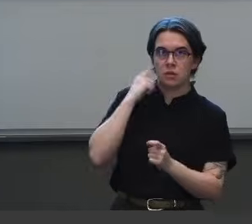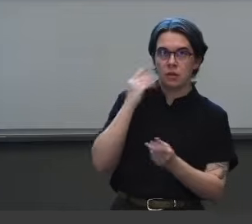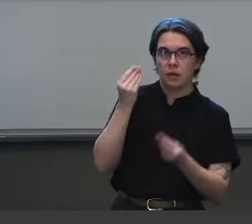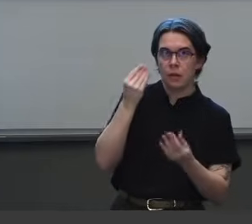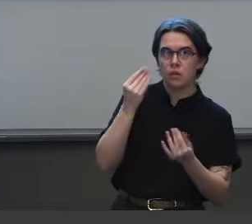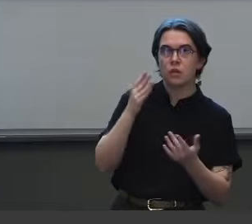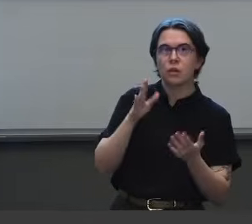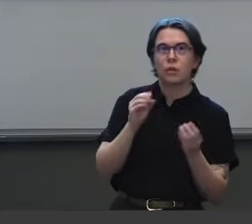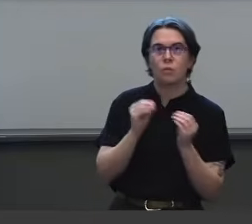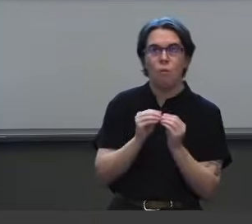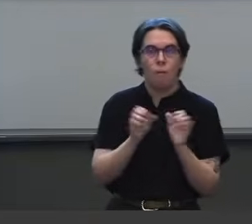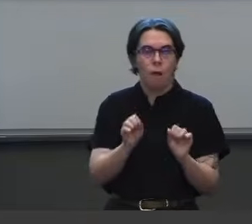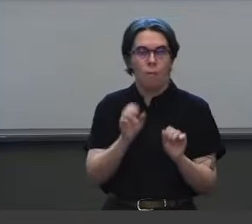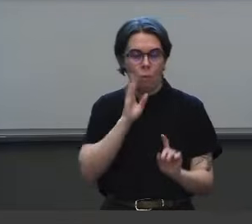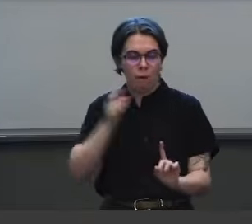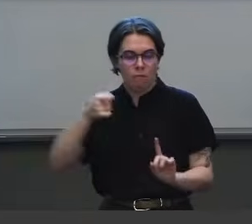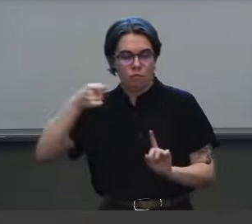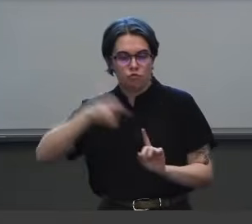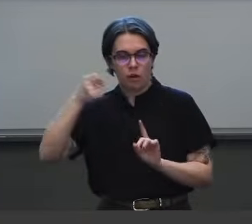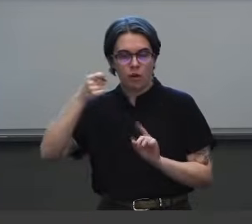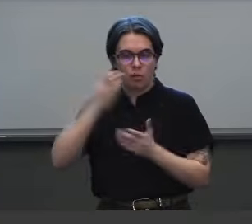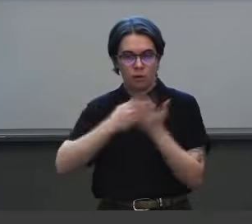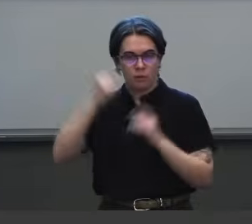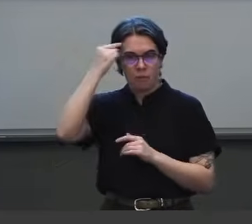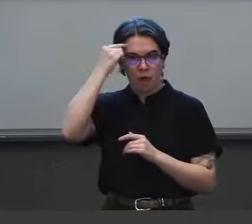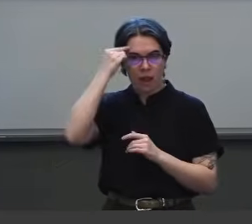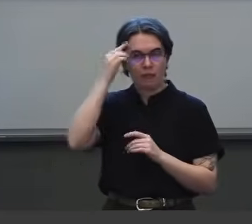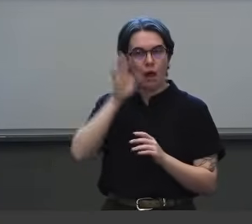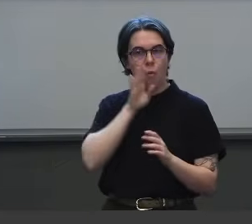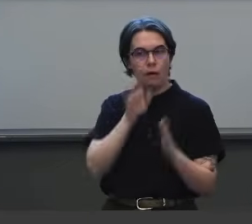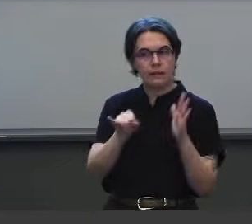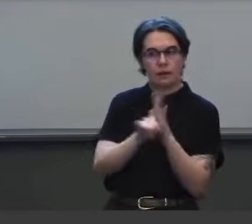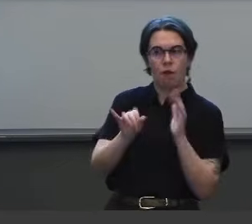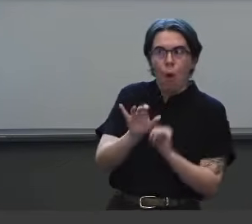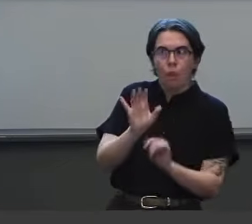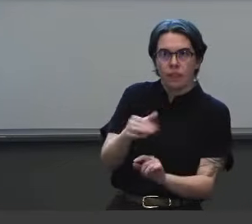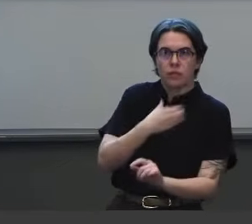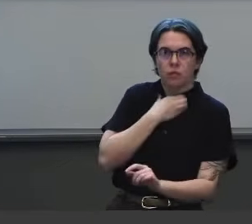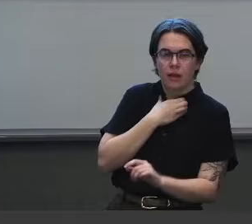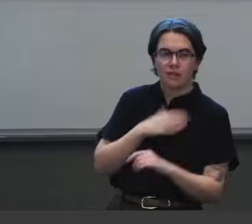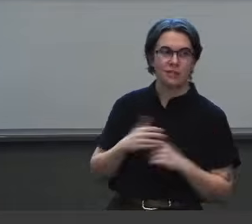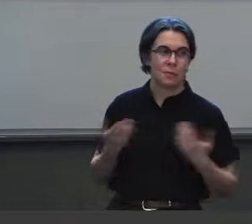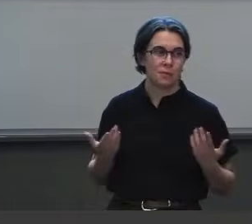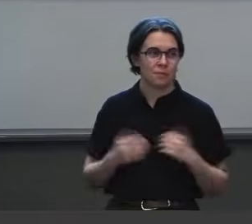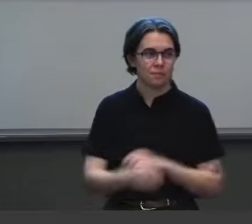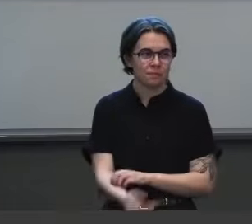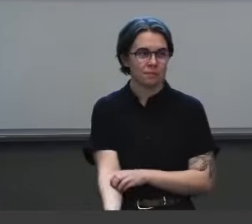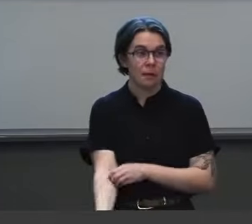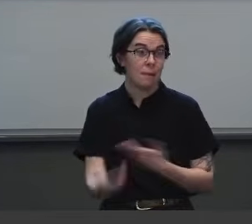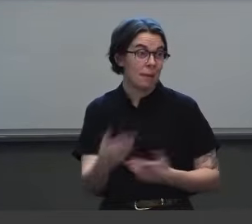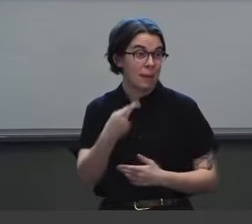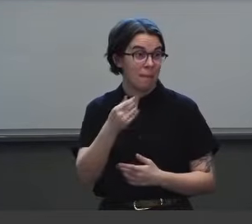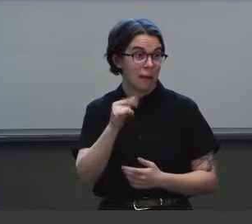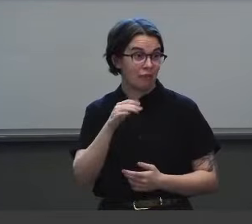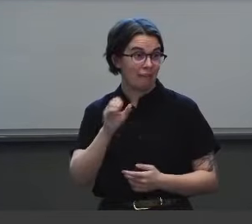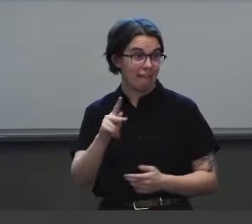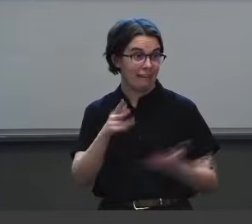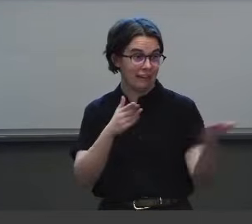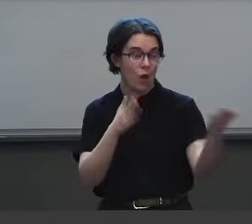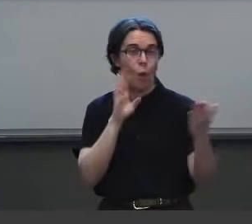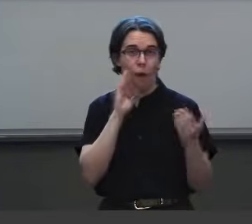relevance. So we don't know which one is the most relevant. Maybe Patrick will have more insights on this coming from UC